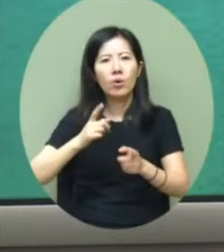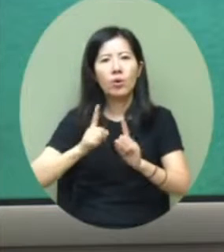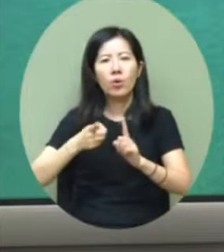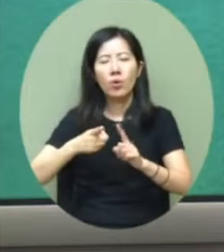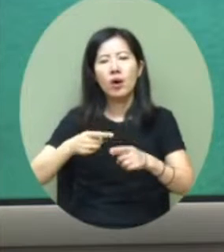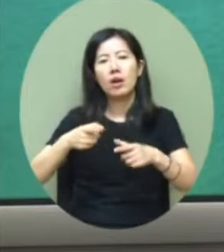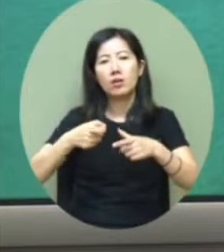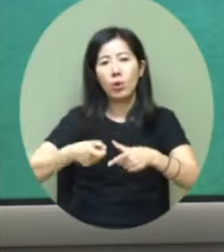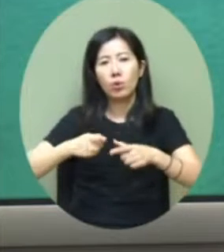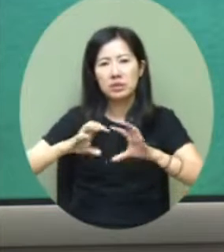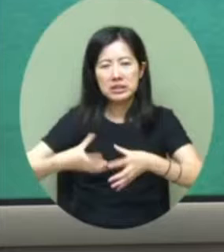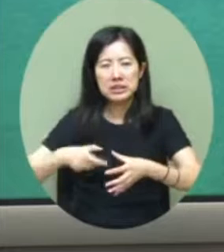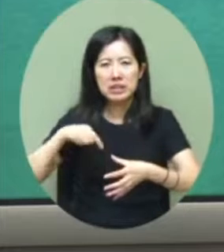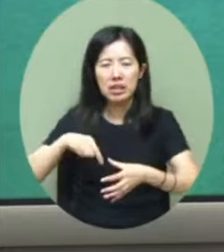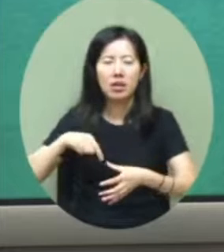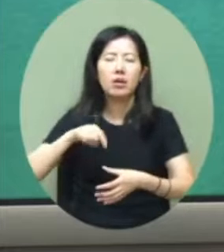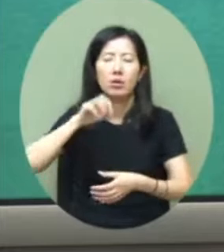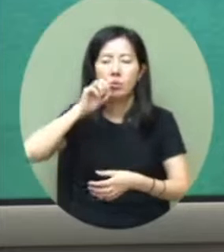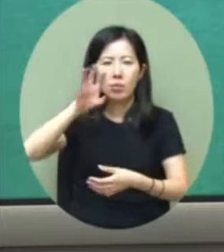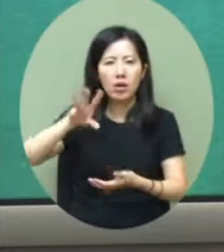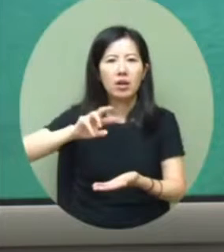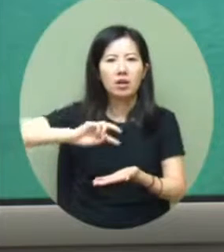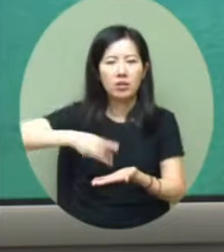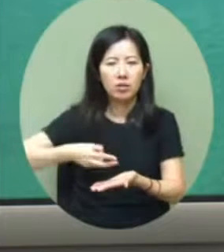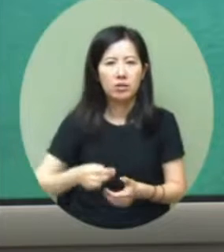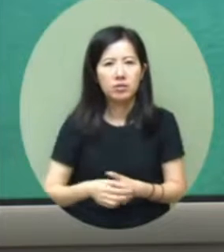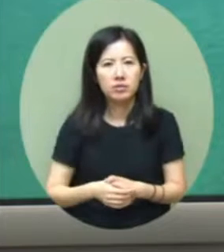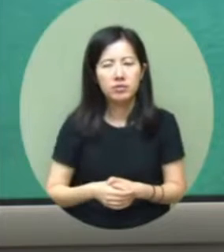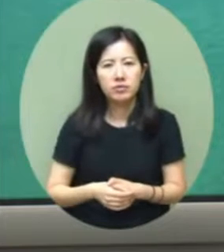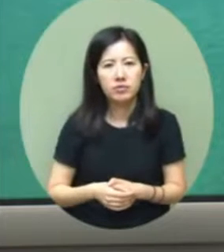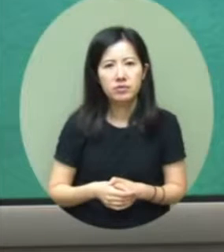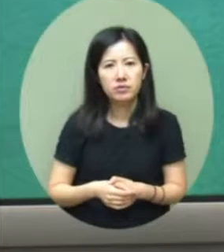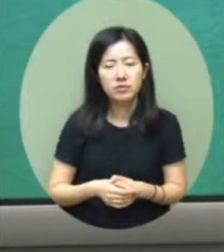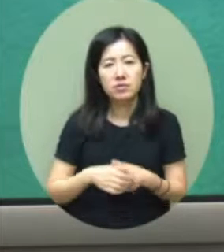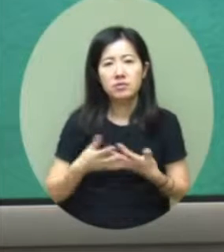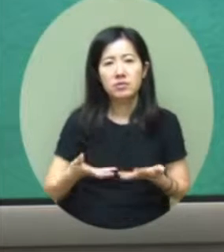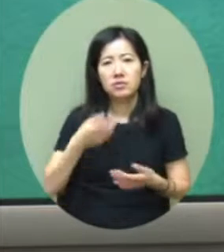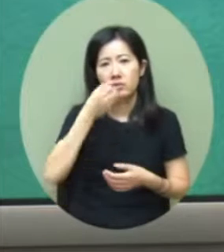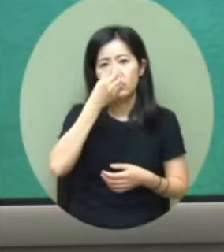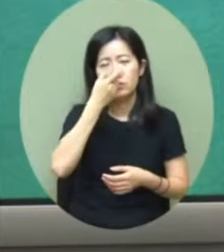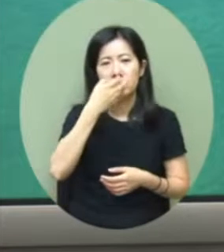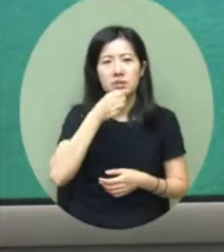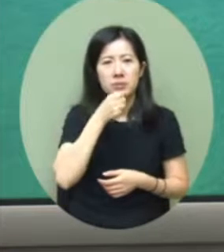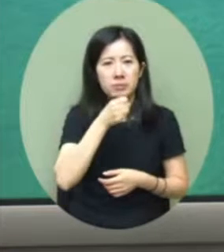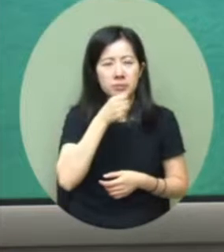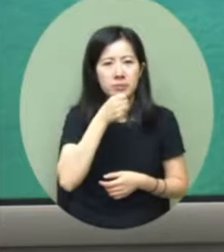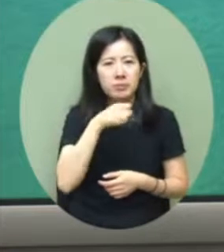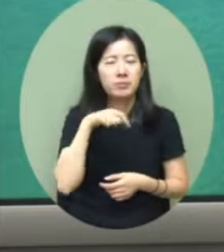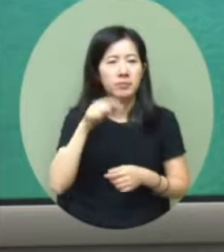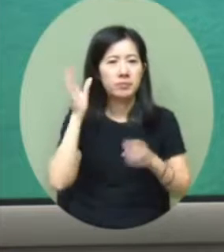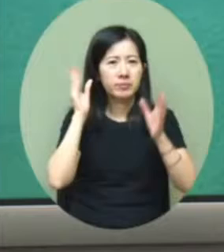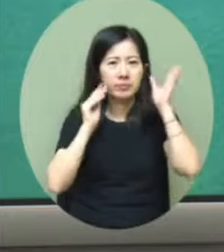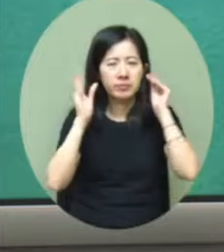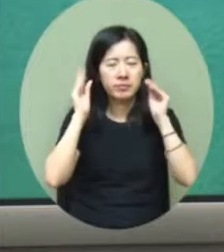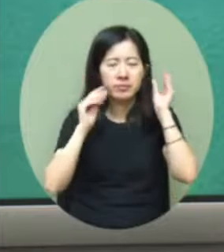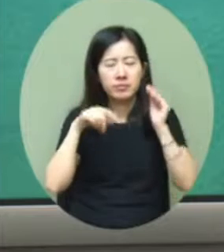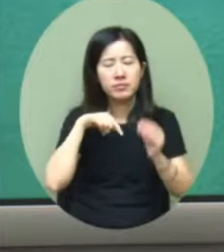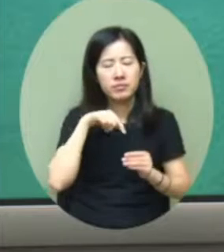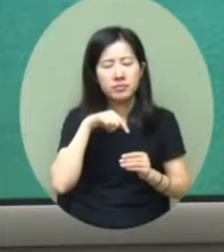incorrect information, there should be clarification. These clarifications should come from individuals